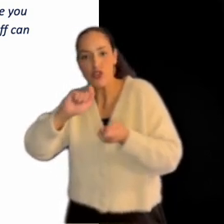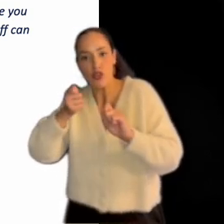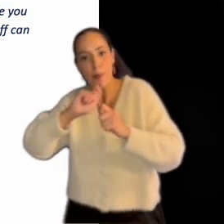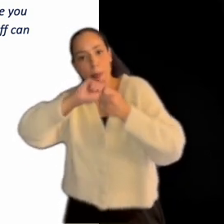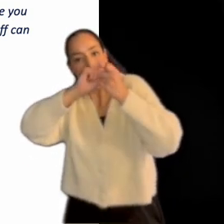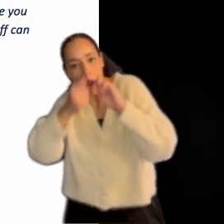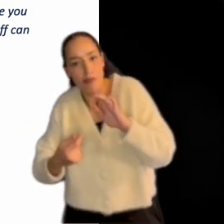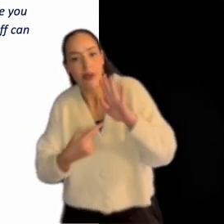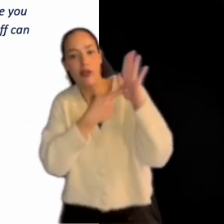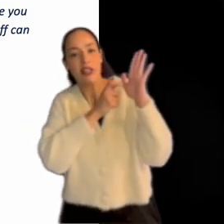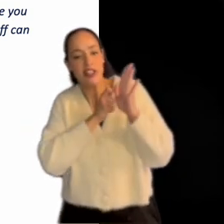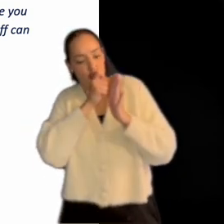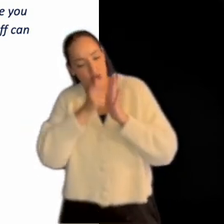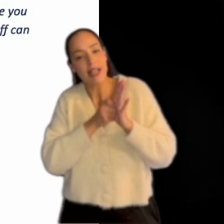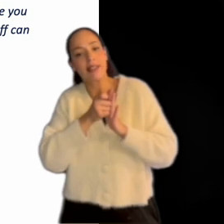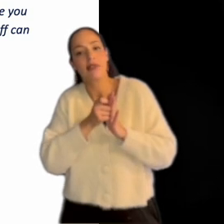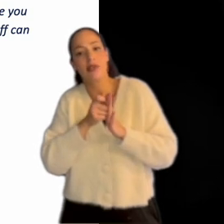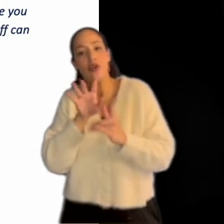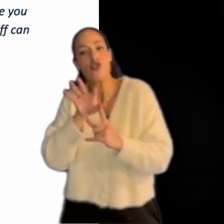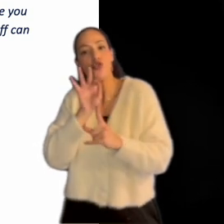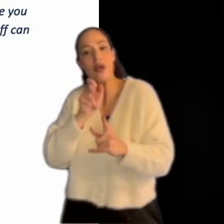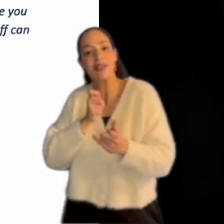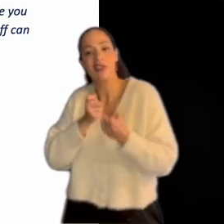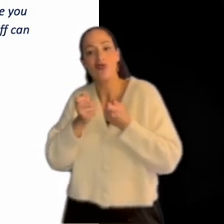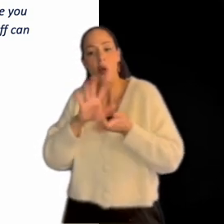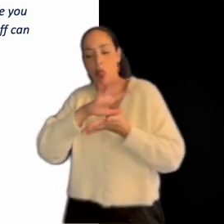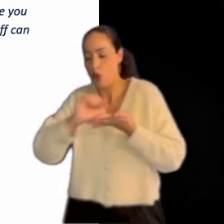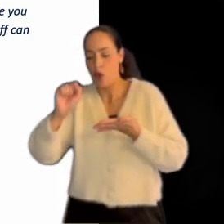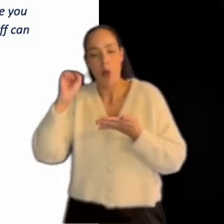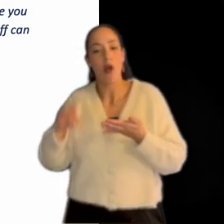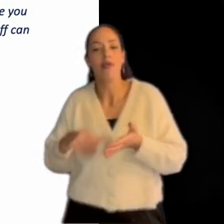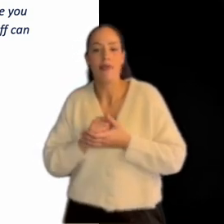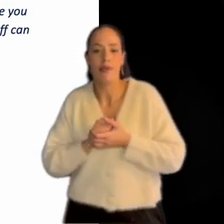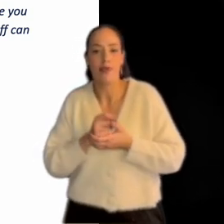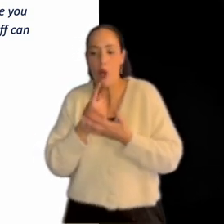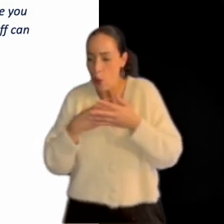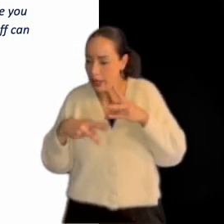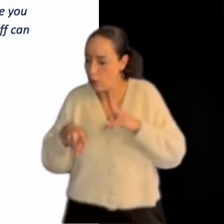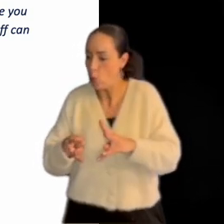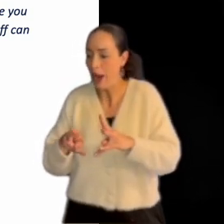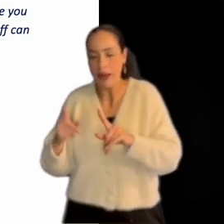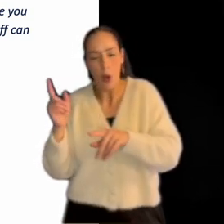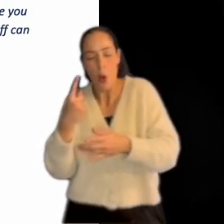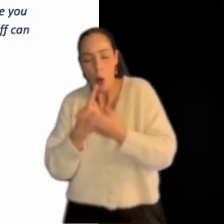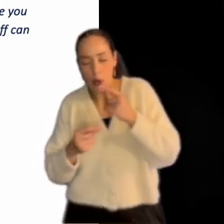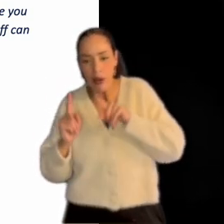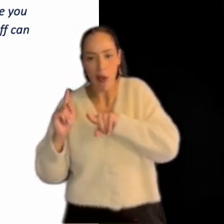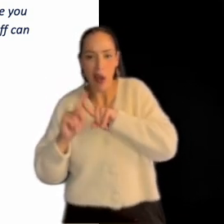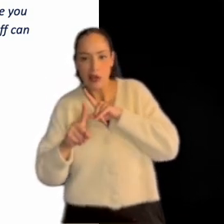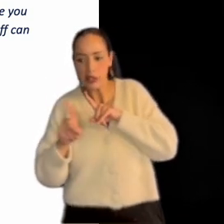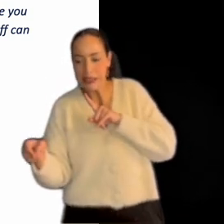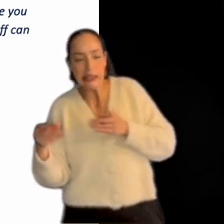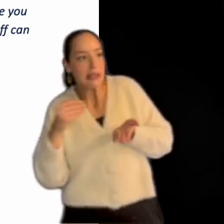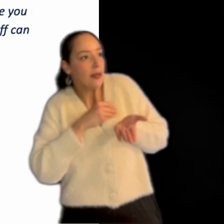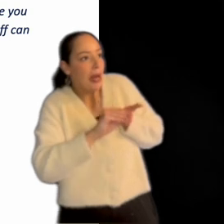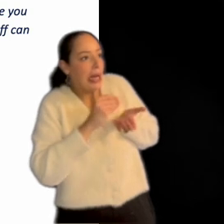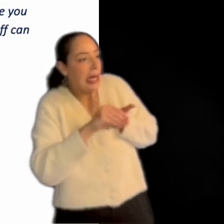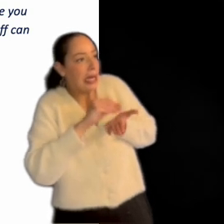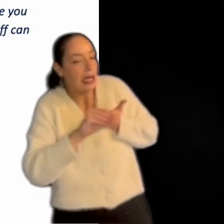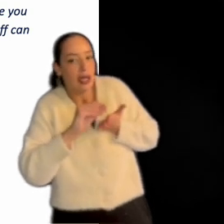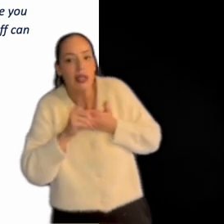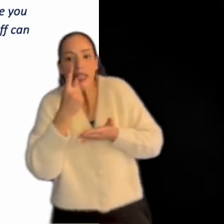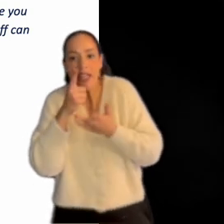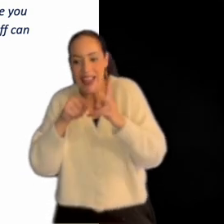and control has been removed, and the only way back is repayment. If they are in a place of struggle, support workers can